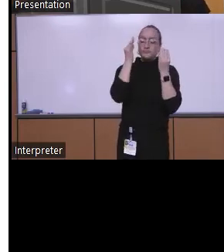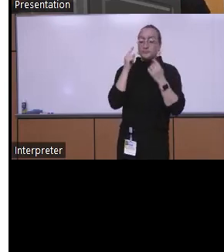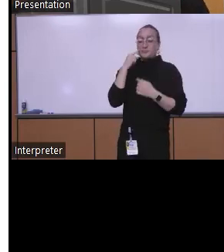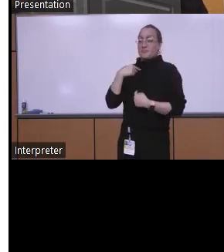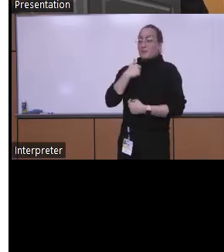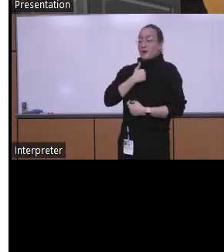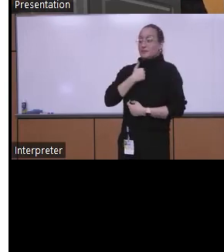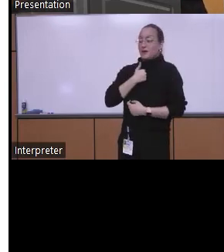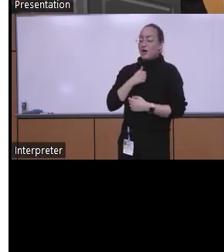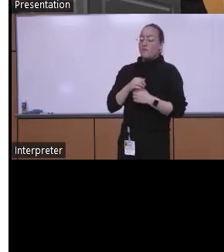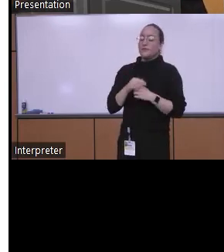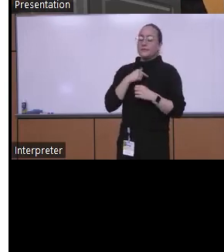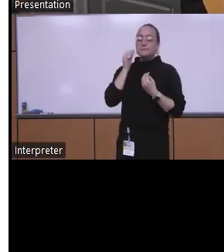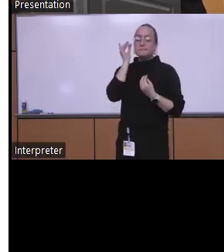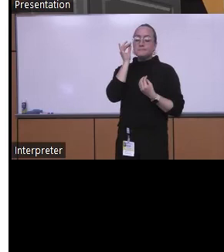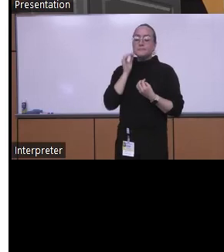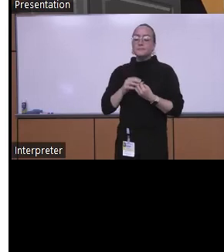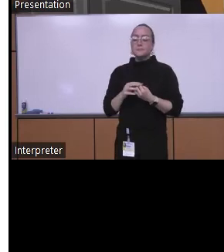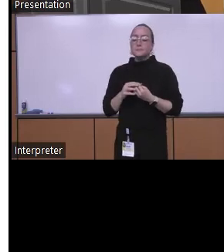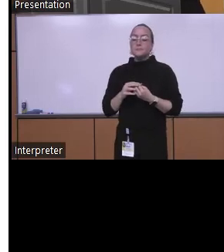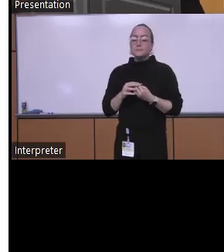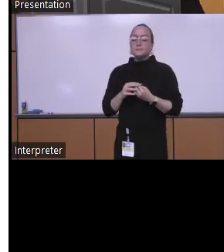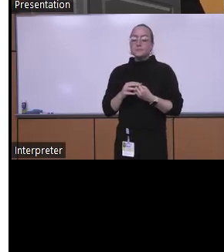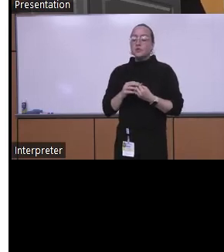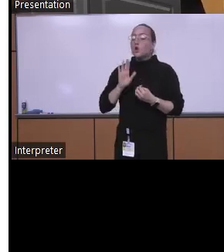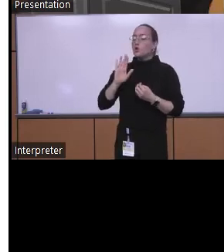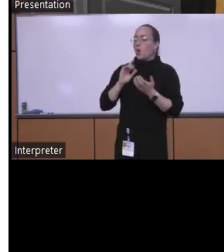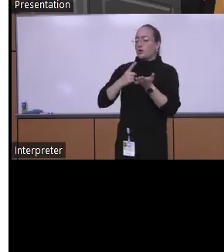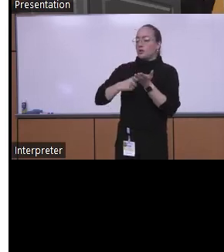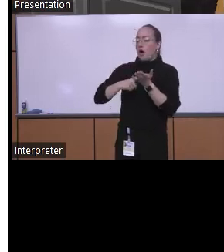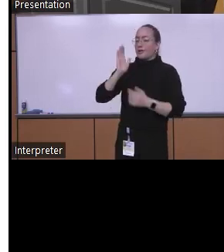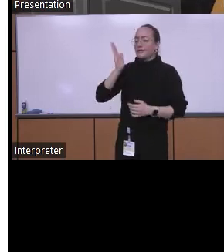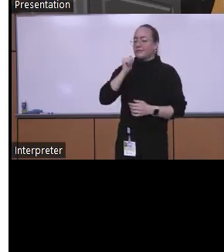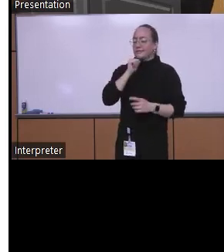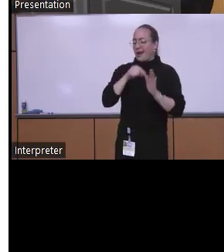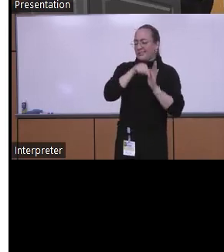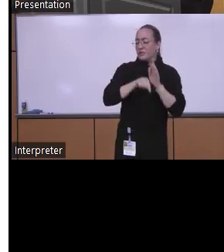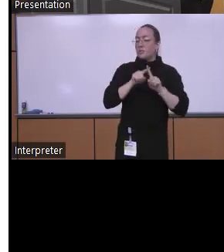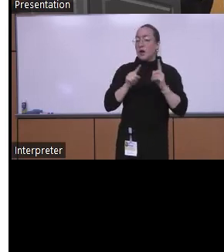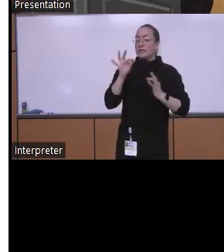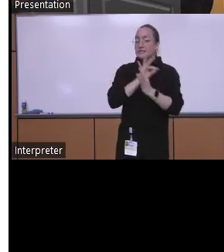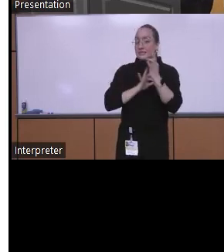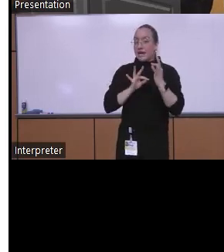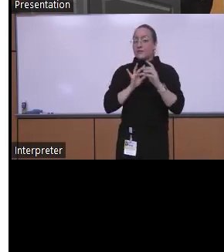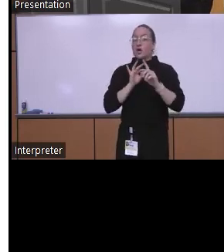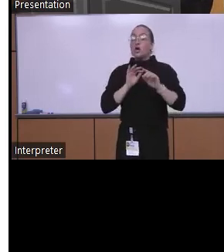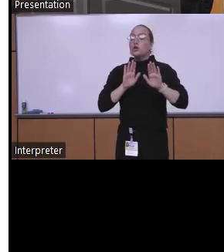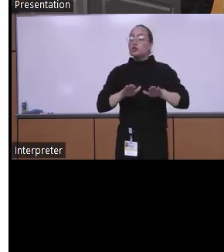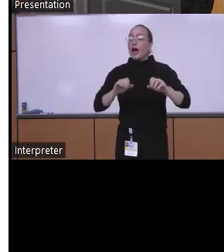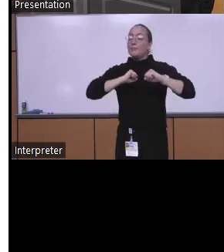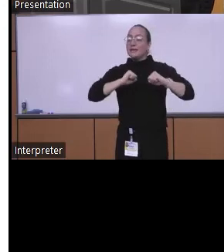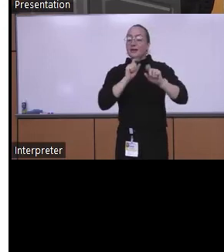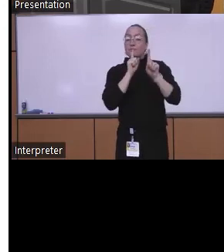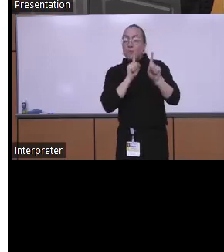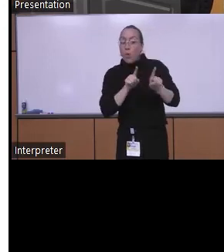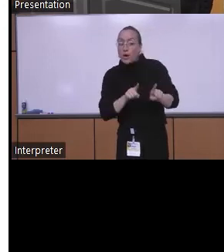to me is that, while your talk didn't go into this, I imagine we could swap out child protective reporting, child welfare